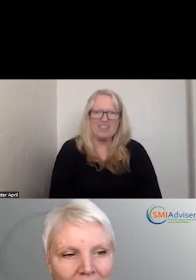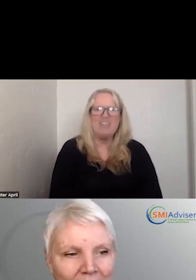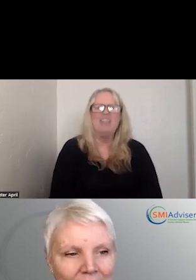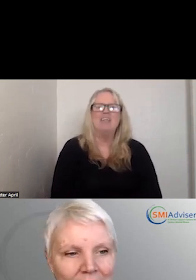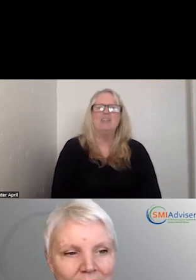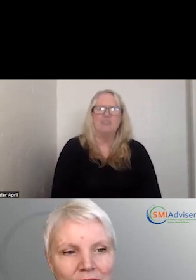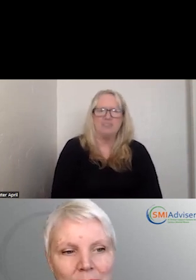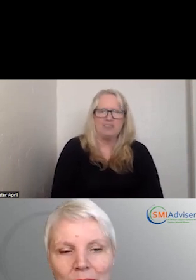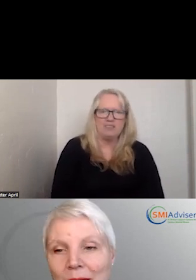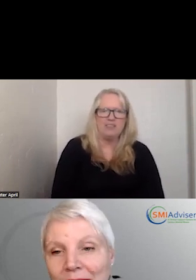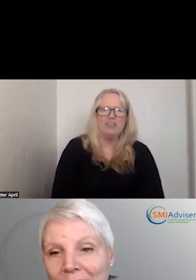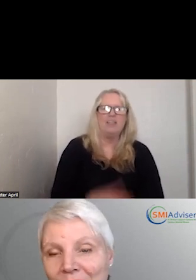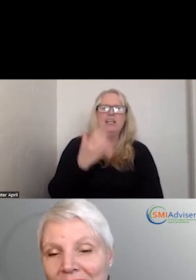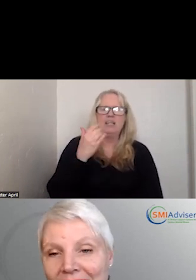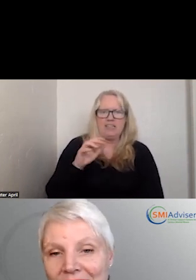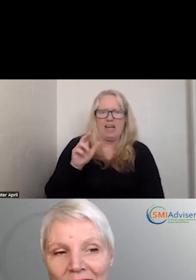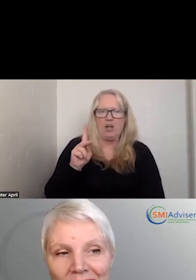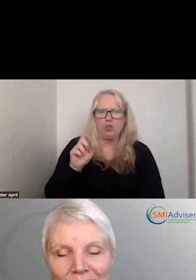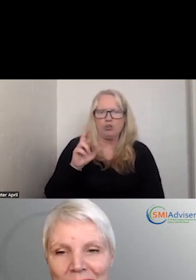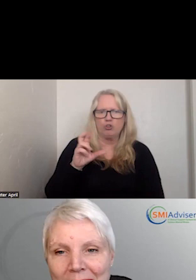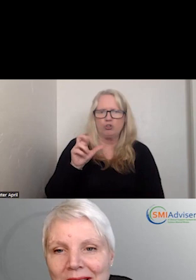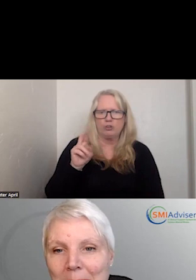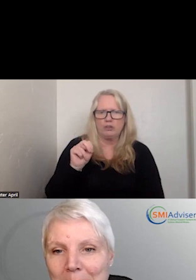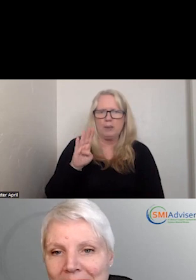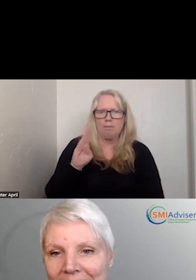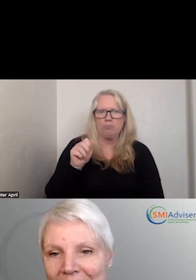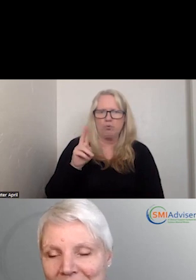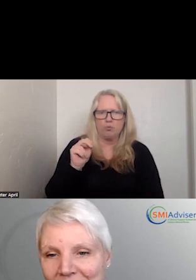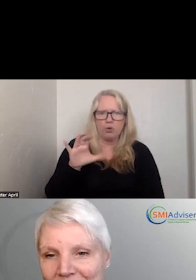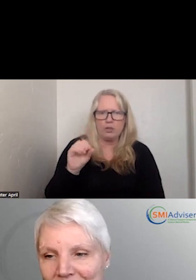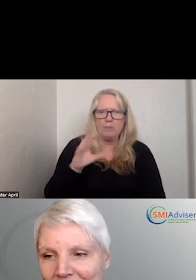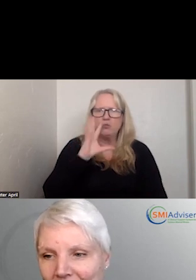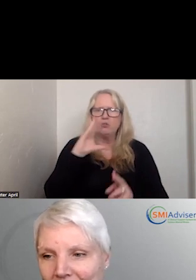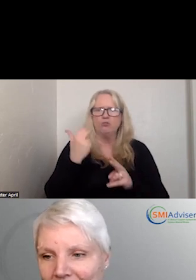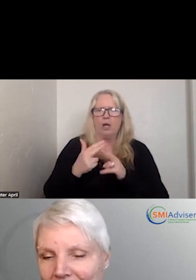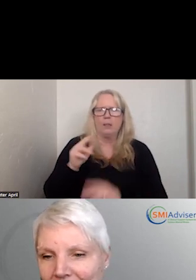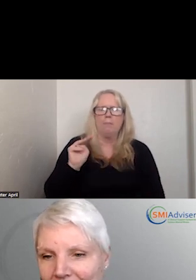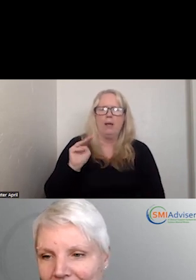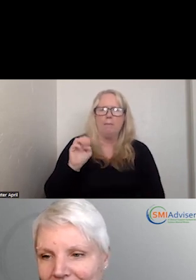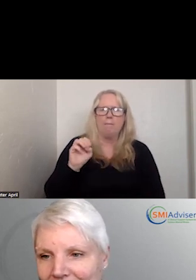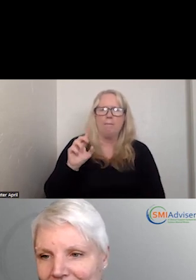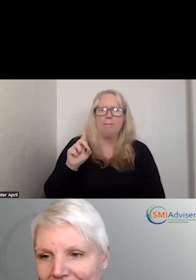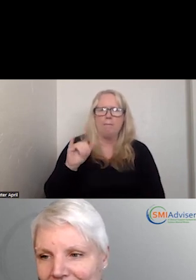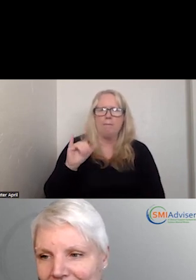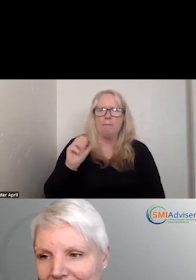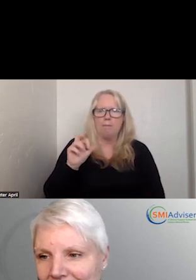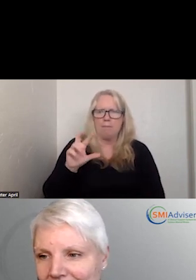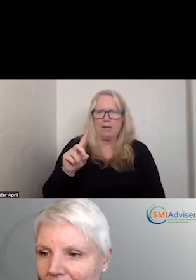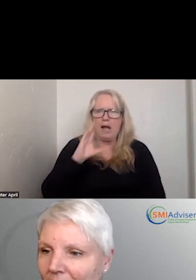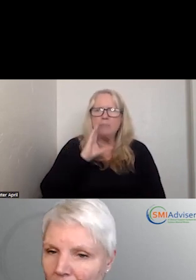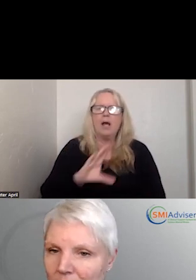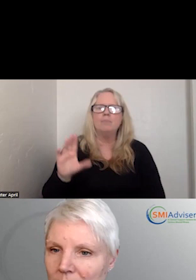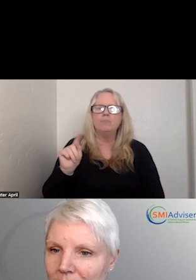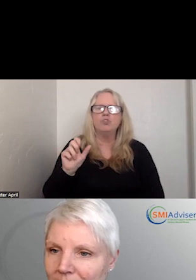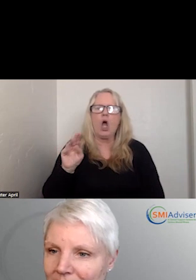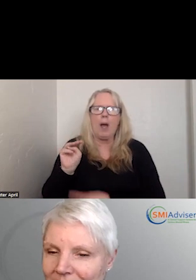pleasure of having Kirsten Baronio today to talk to us about Medicaid. So Amy, this is Tom Betlock. I'm going